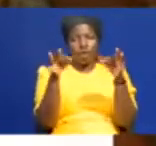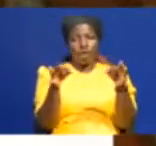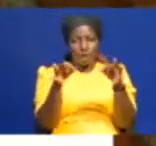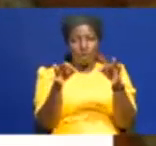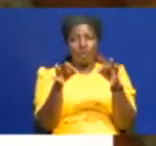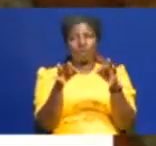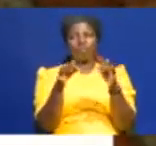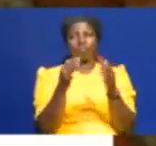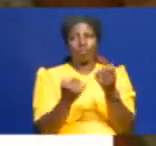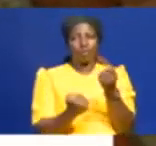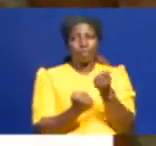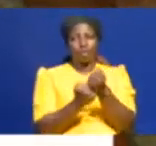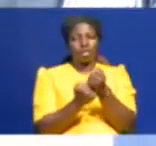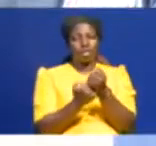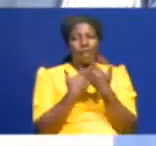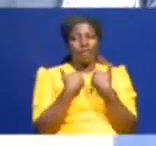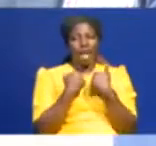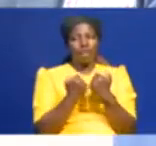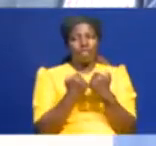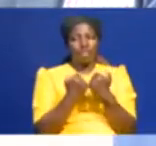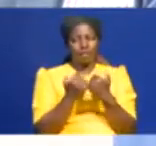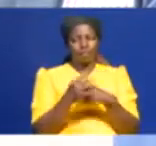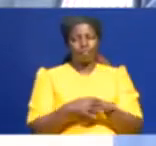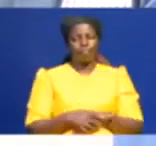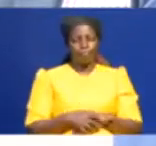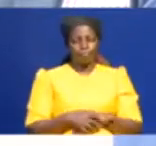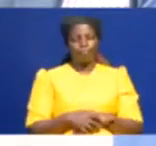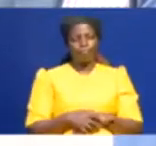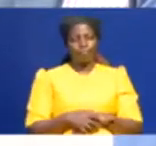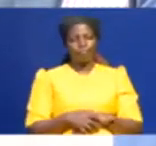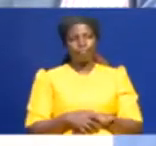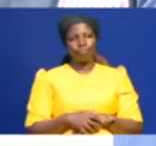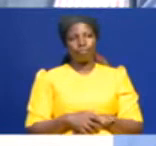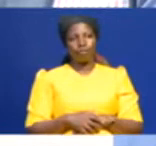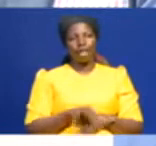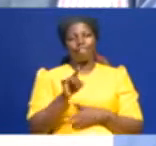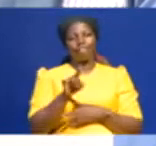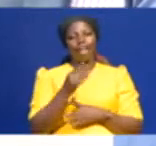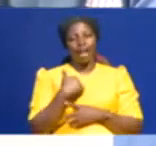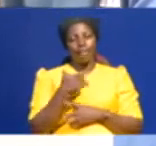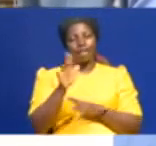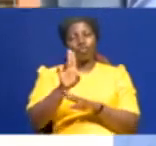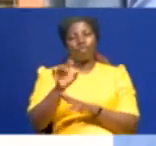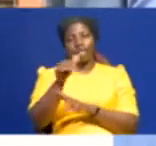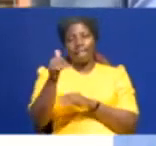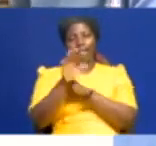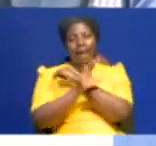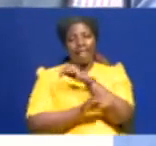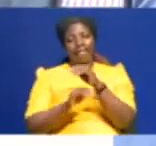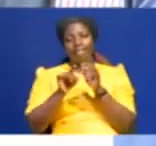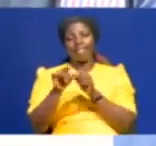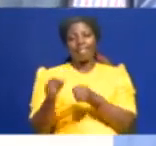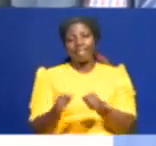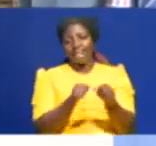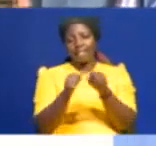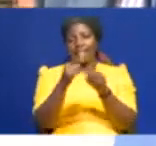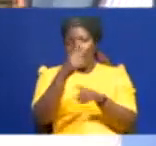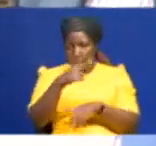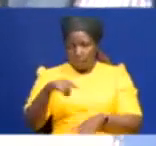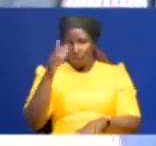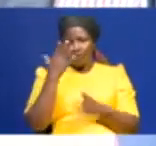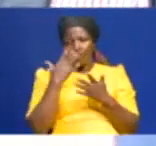the logistics of vaccinations. This is a strategy that has already been applied in other countries. It's a strategy that has been approved by the